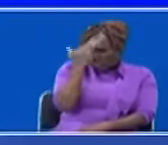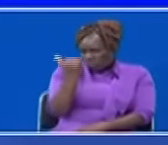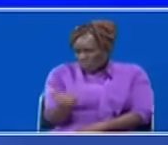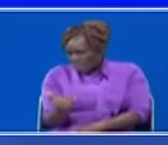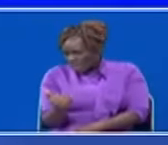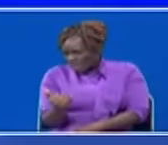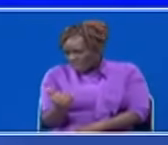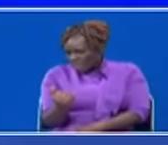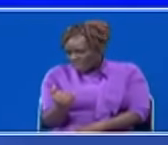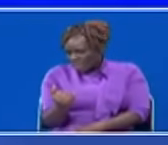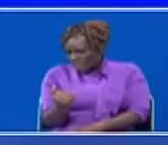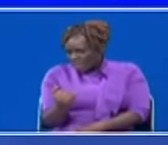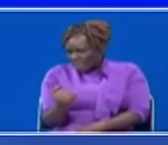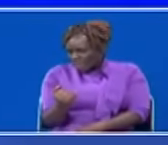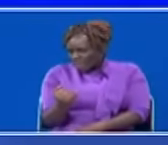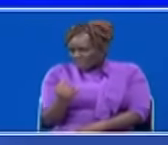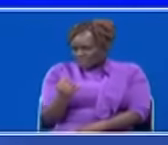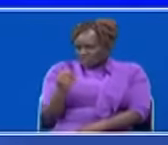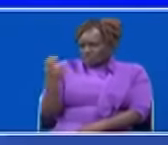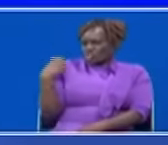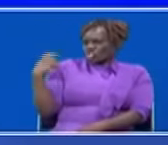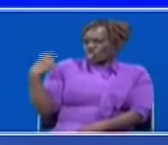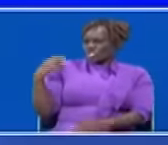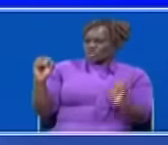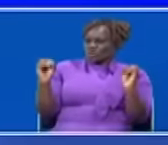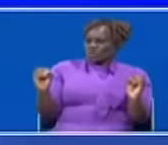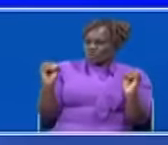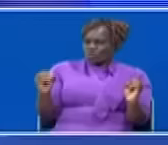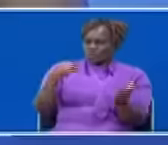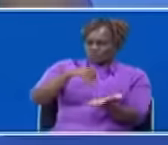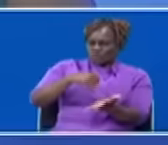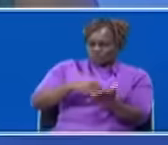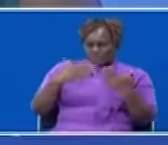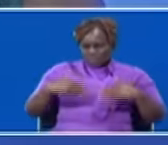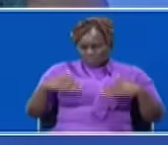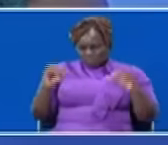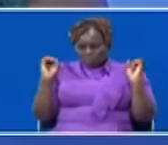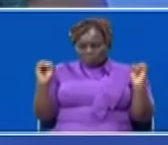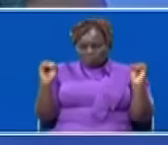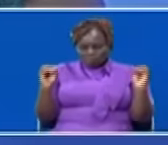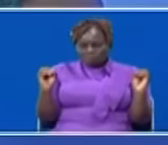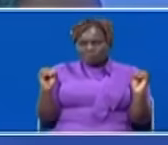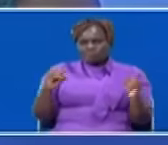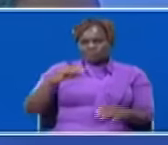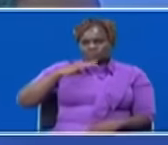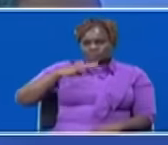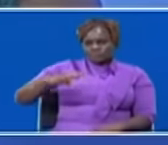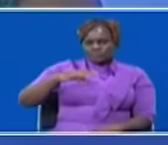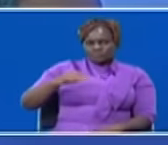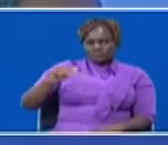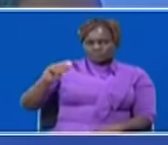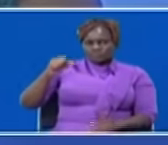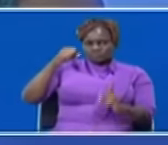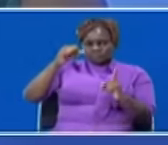it boils down to running an outfit where you're not consulting, all right. where you're not involving people. Okay, yes. Okay. So a statement from Advocate